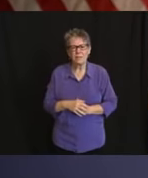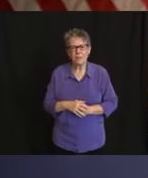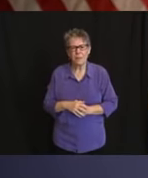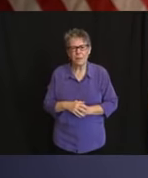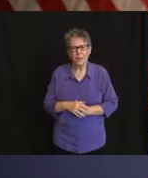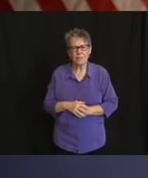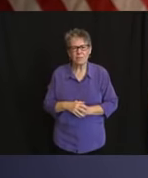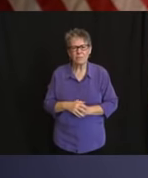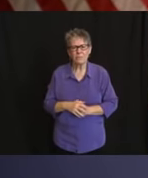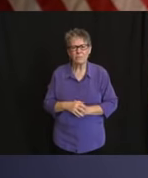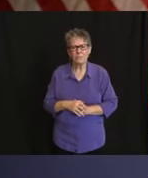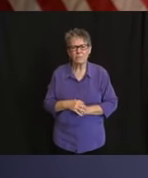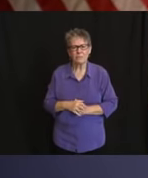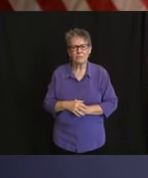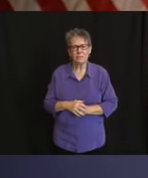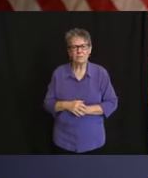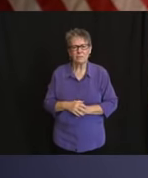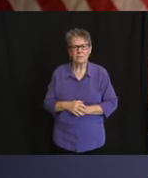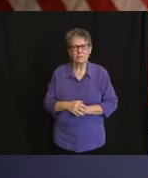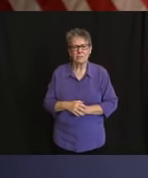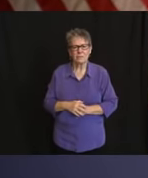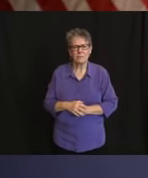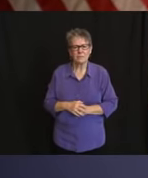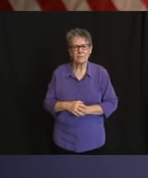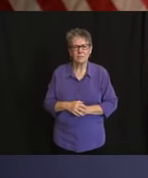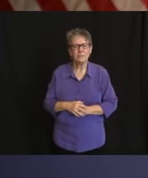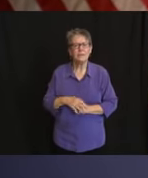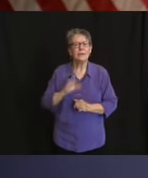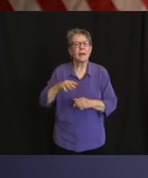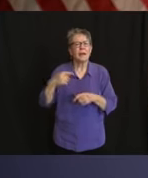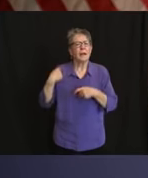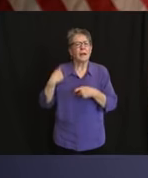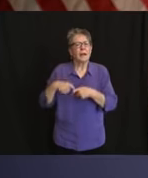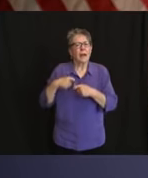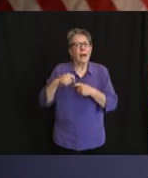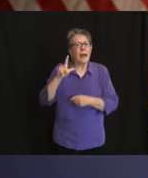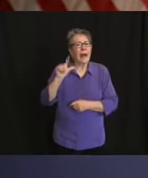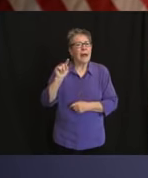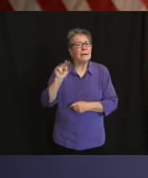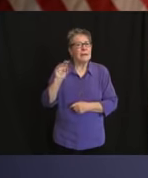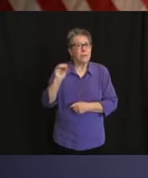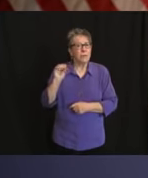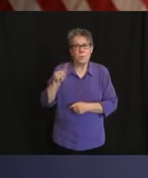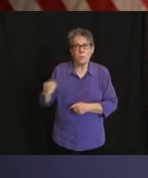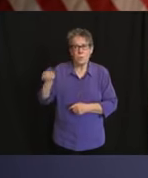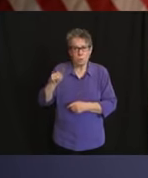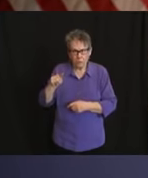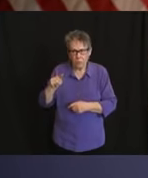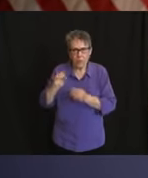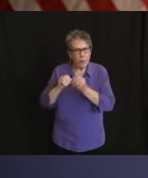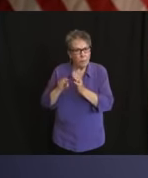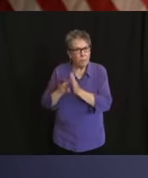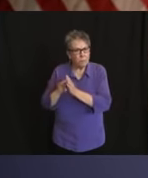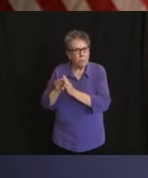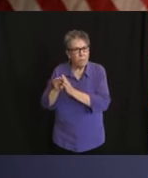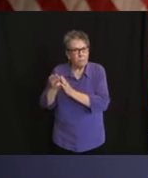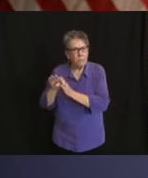the representation in the state, which started to square a little bit of that circle that we couldn't figure out between New York City and New